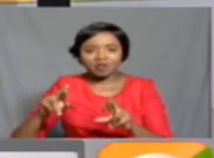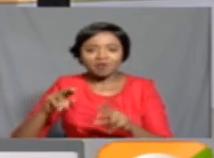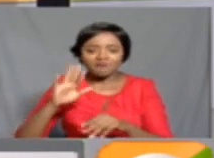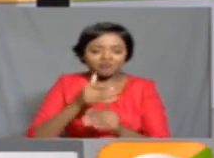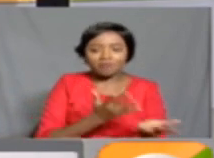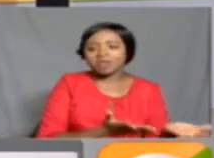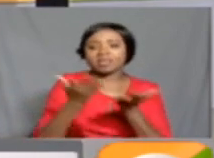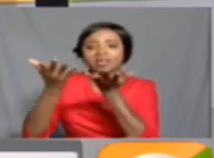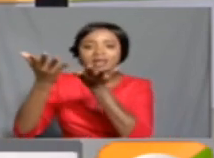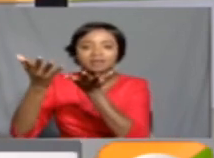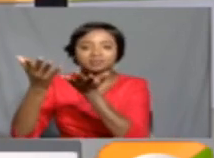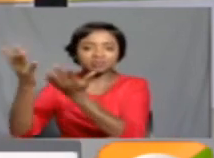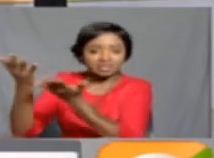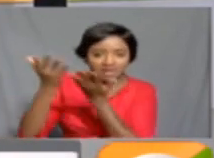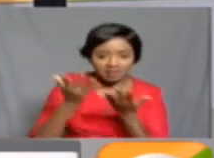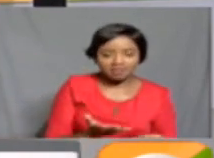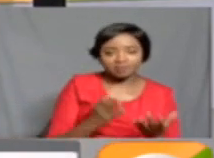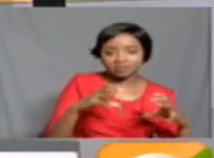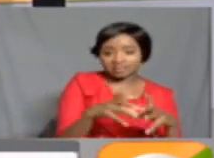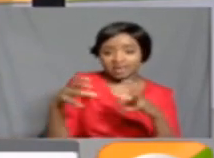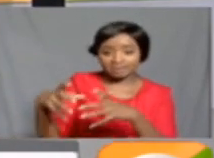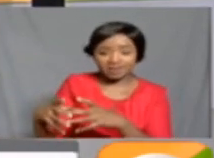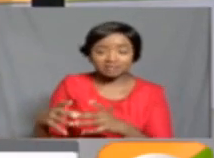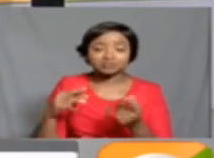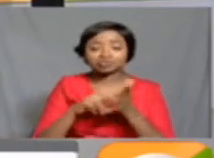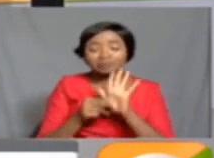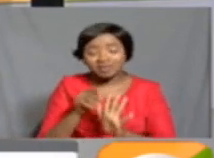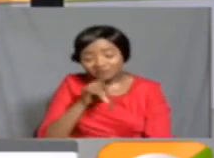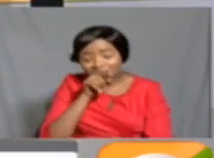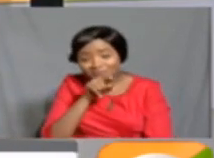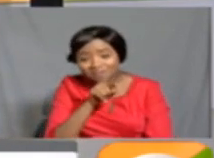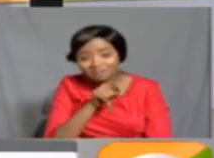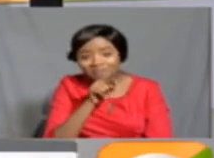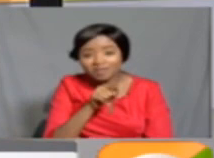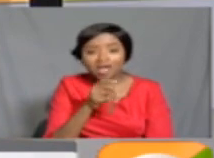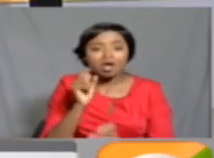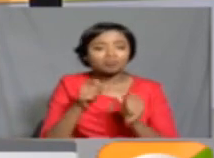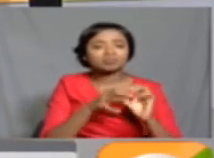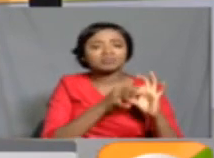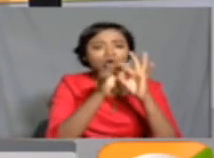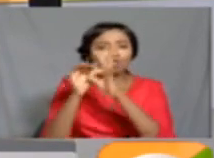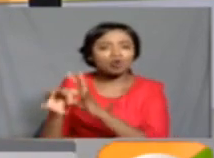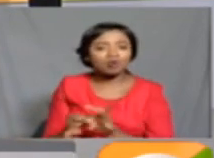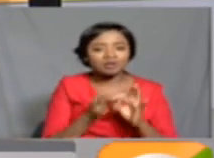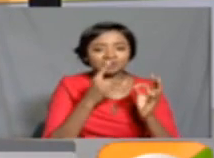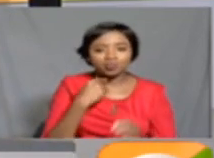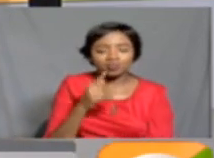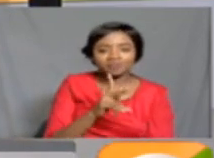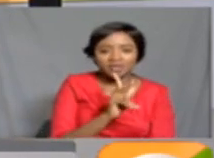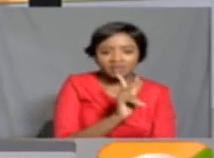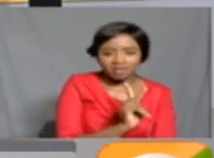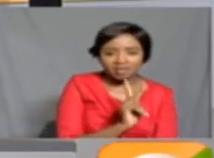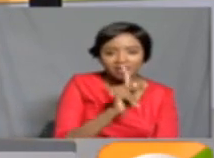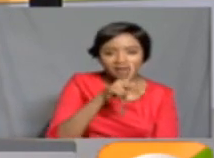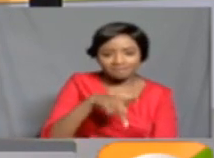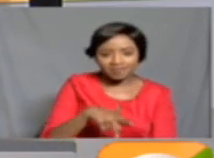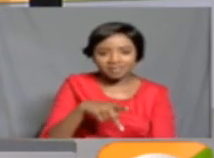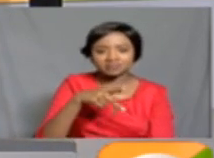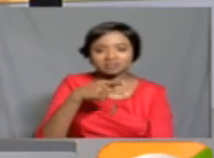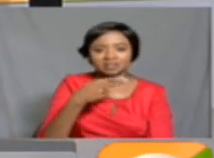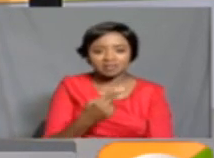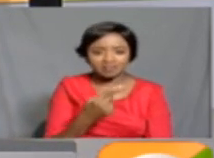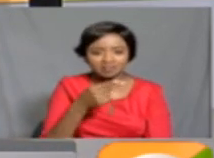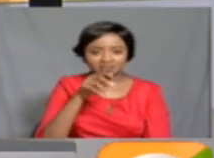and export companies. Now, all of this is obviously being coordinated by KEFIS, which is the Kenya Plant Health